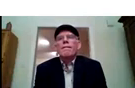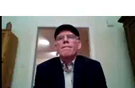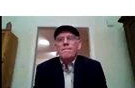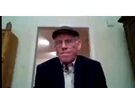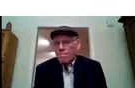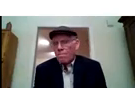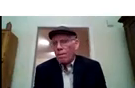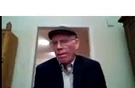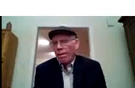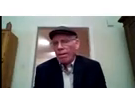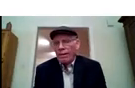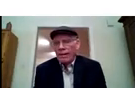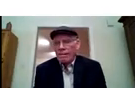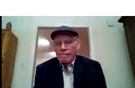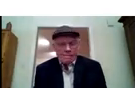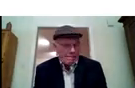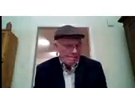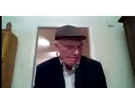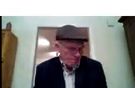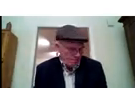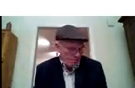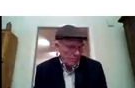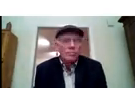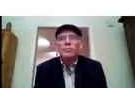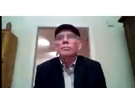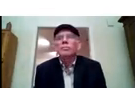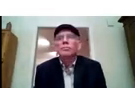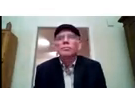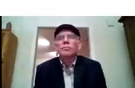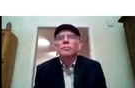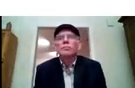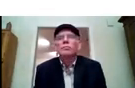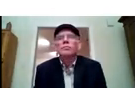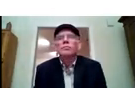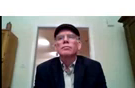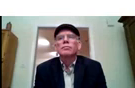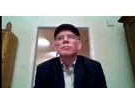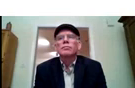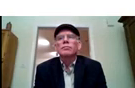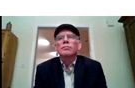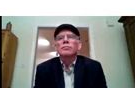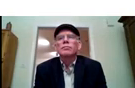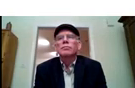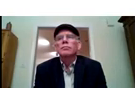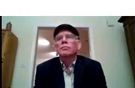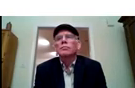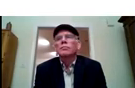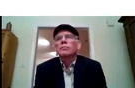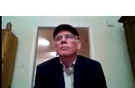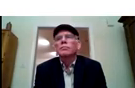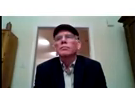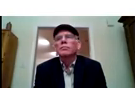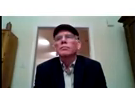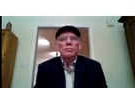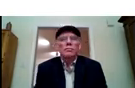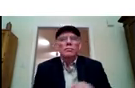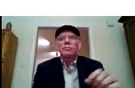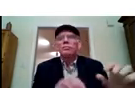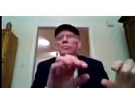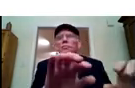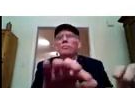I thought you disappeared. No. And I want to apologize because I was a little sloppy earlier. So I'm the chair of the board for